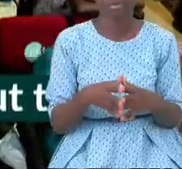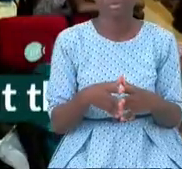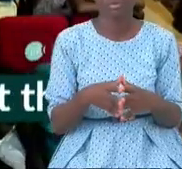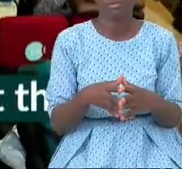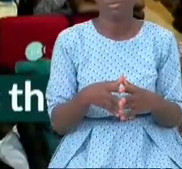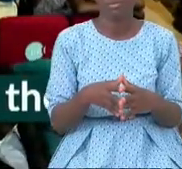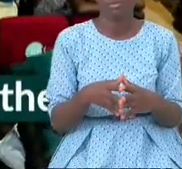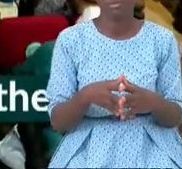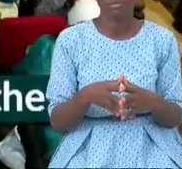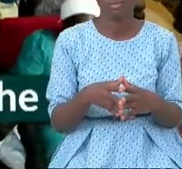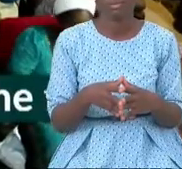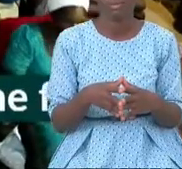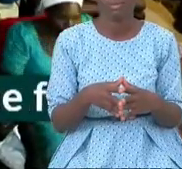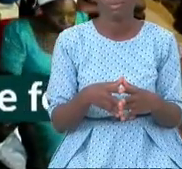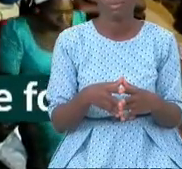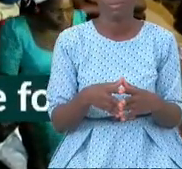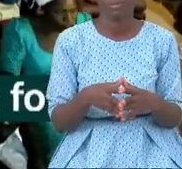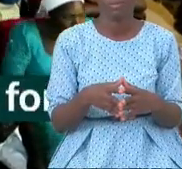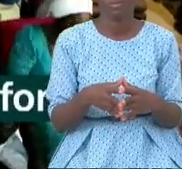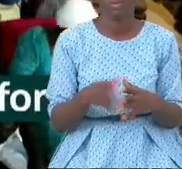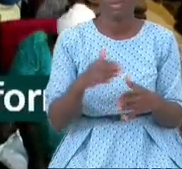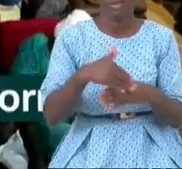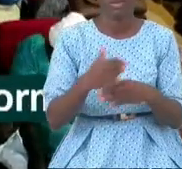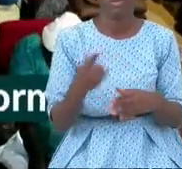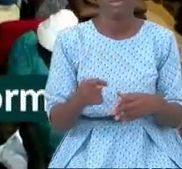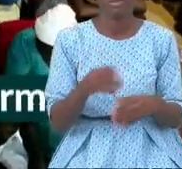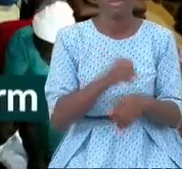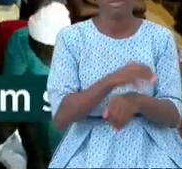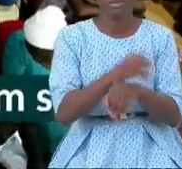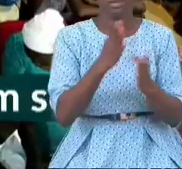please join others in prayer for your miracles.